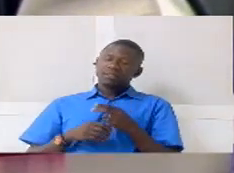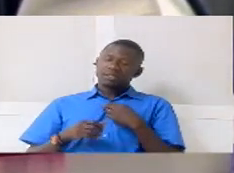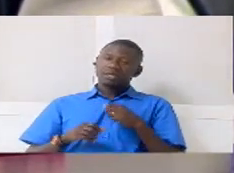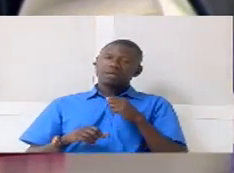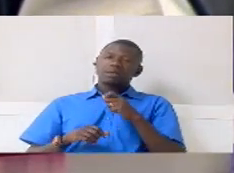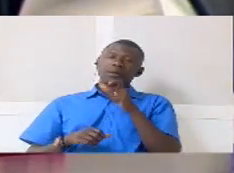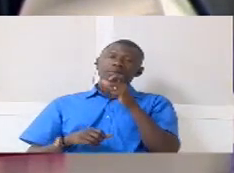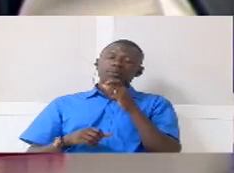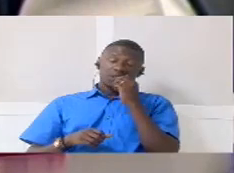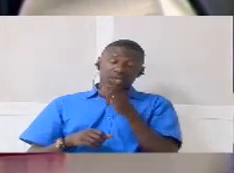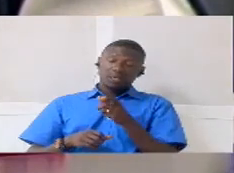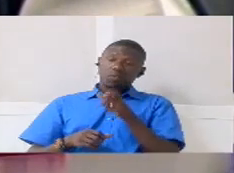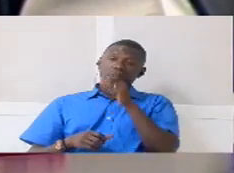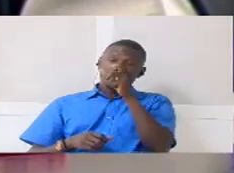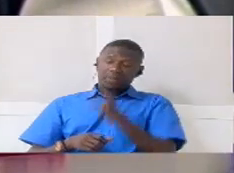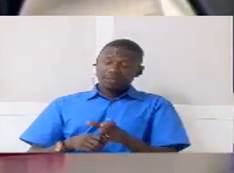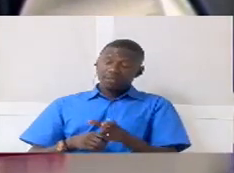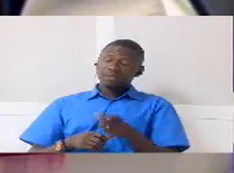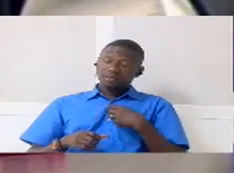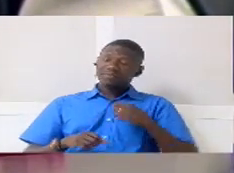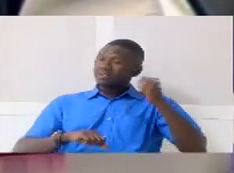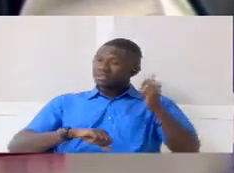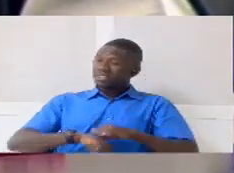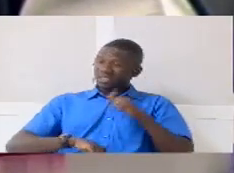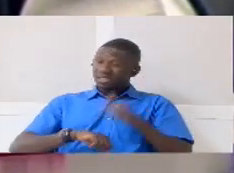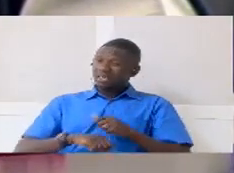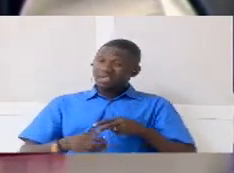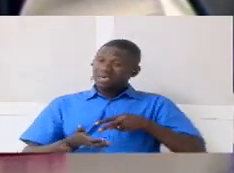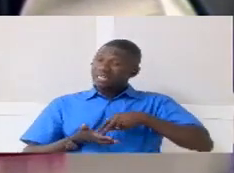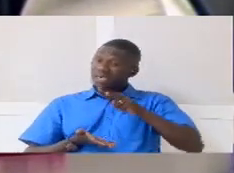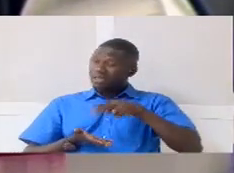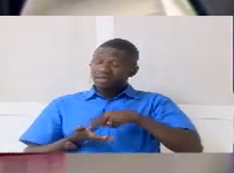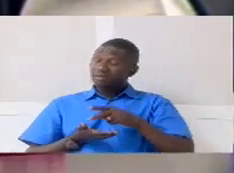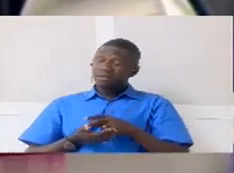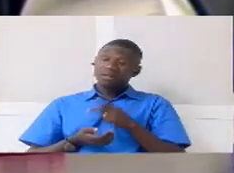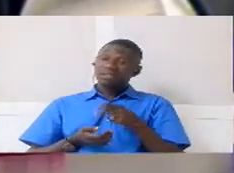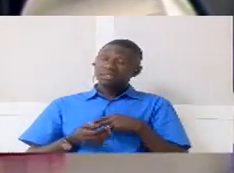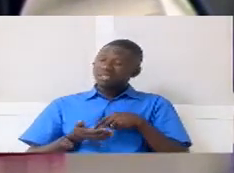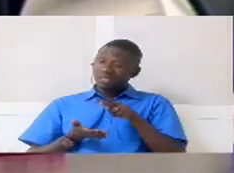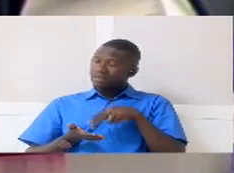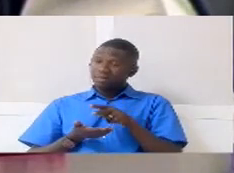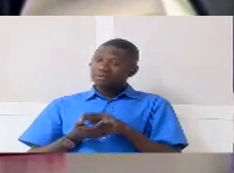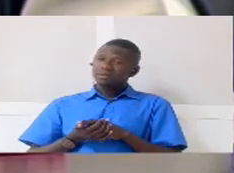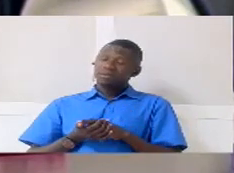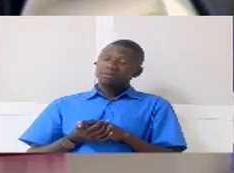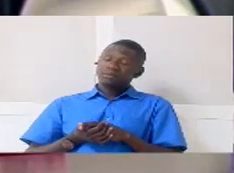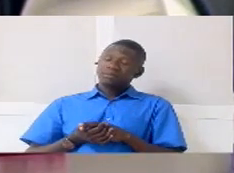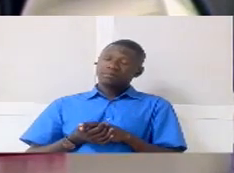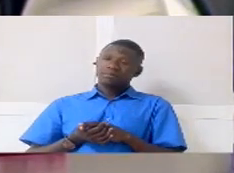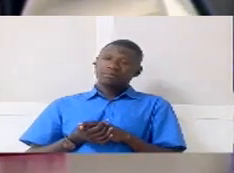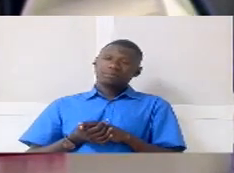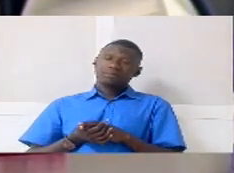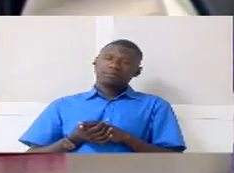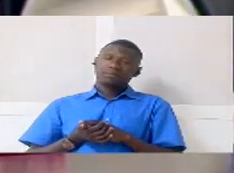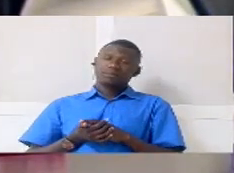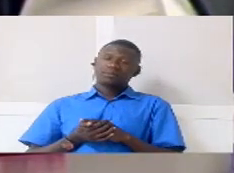there was an accusation against one particular prison officer that he beat up one prisoner and even kicked him on the side. Bari manna o